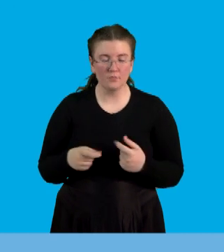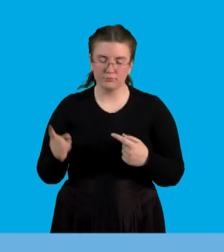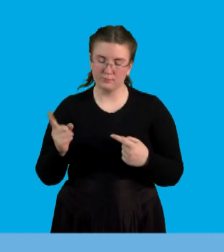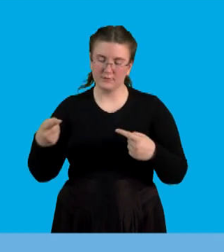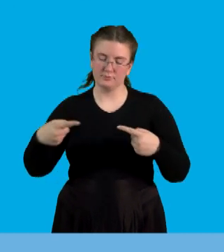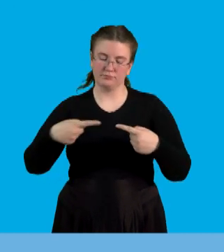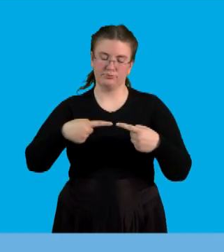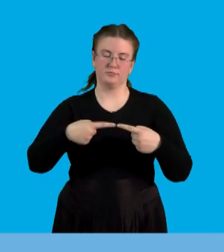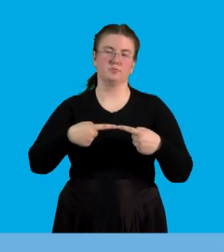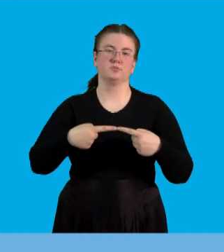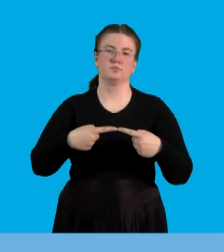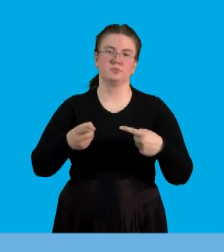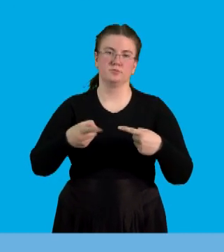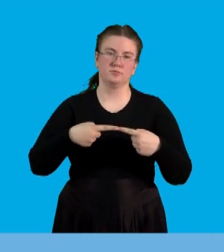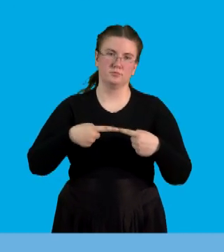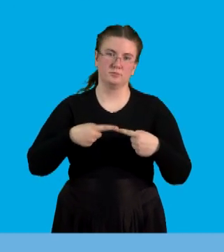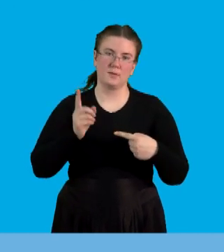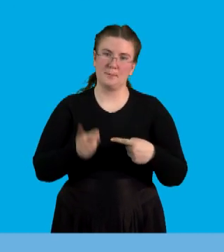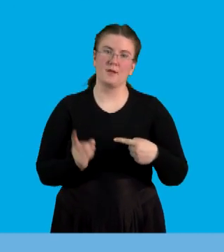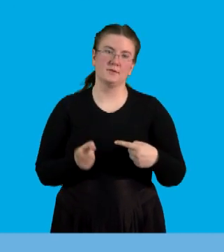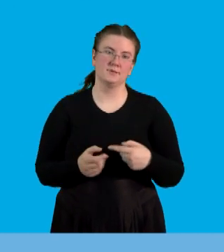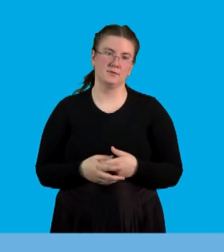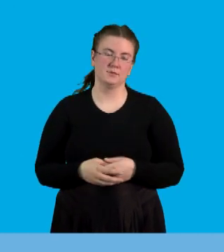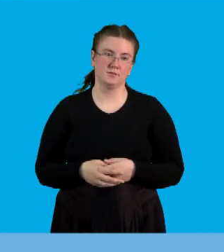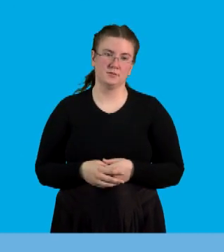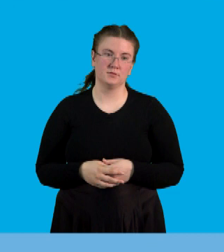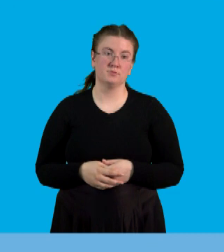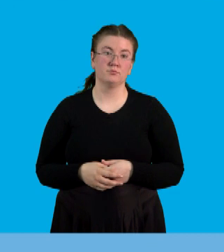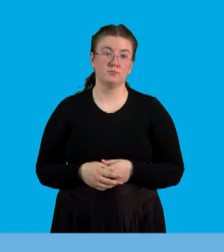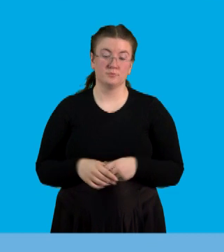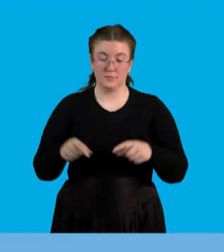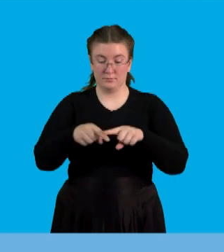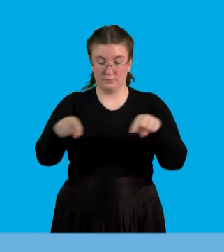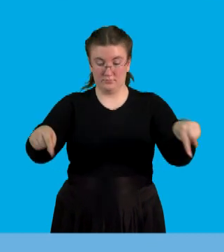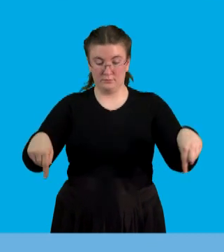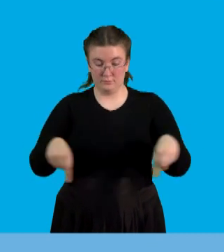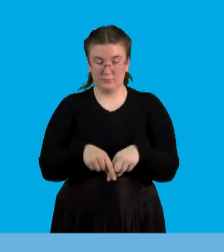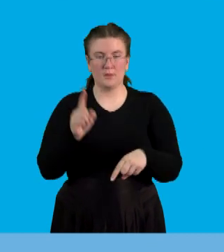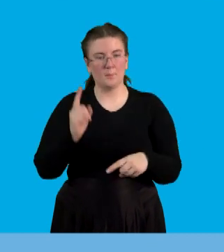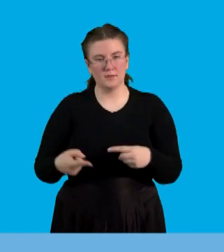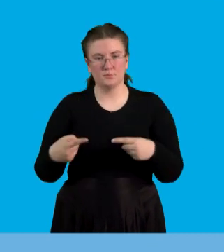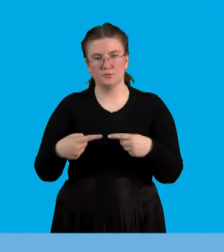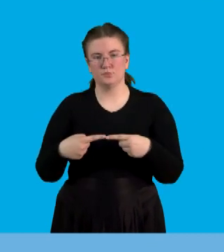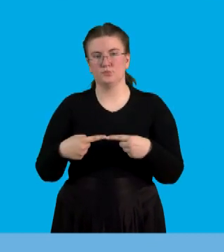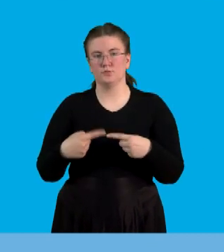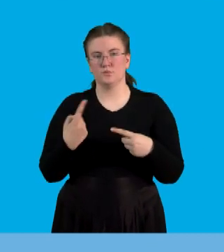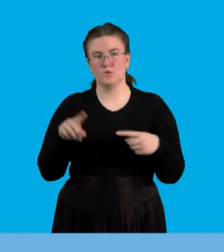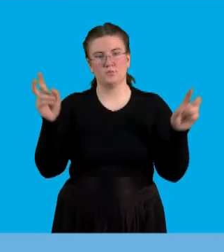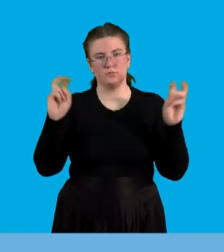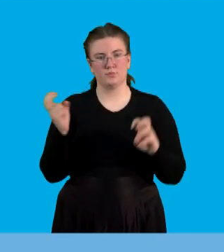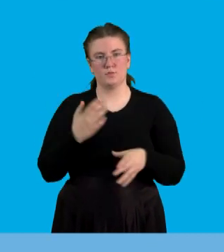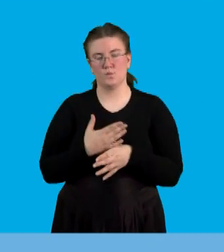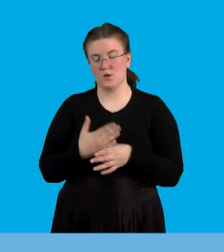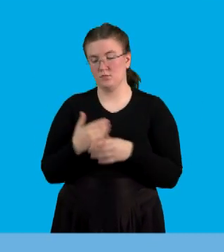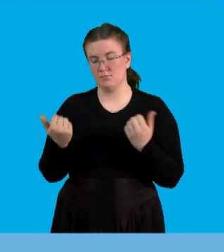electric current to move from one terminal to the rest or to the other terminal, the circuit must be closed. We also need to know